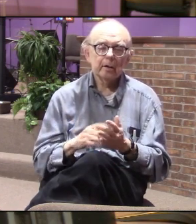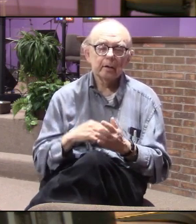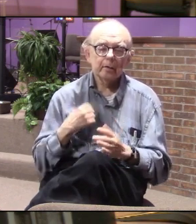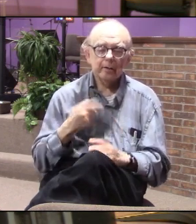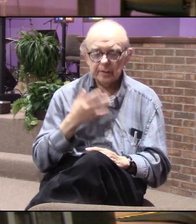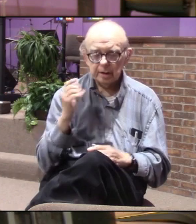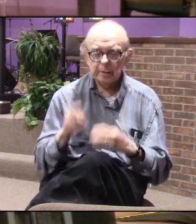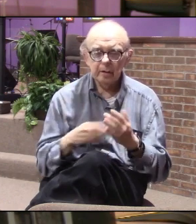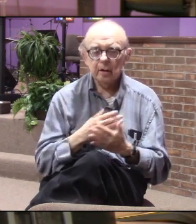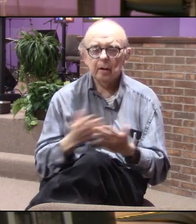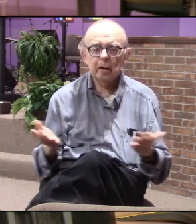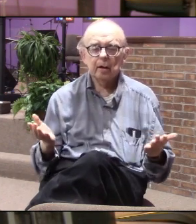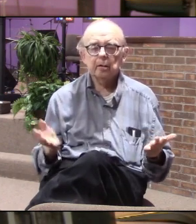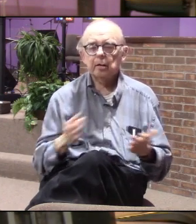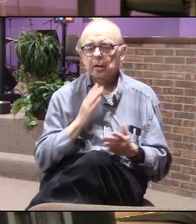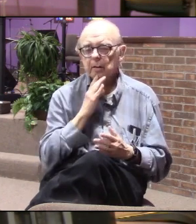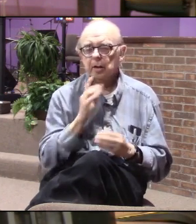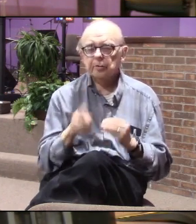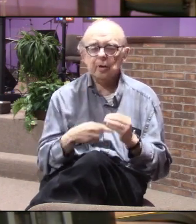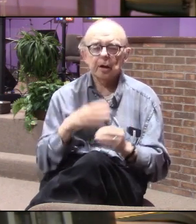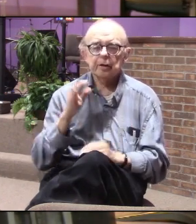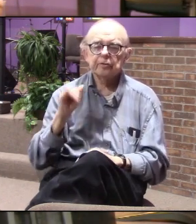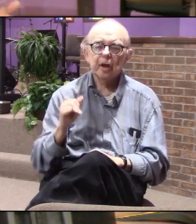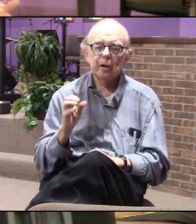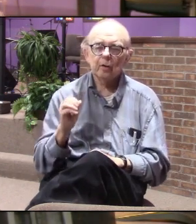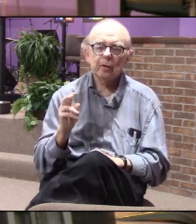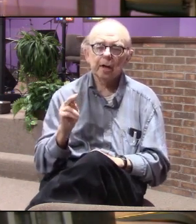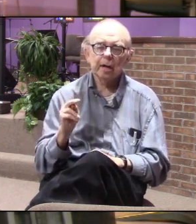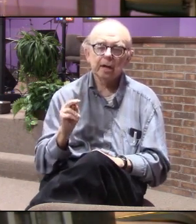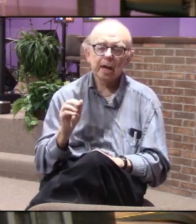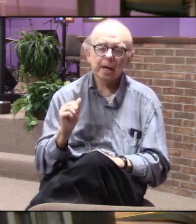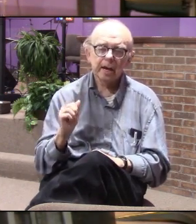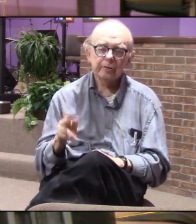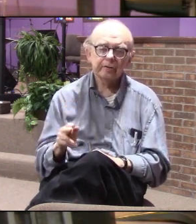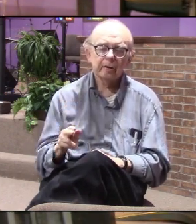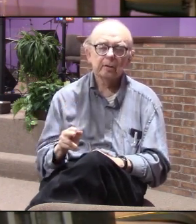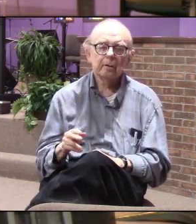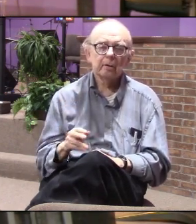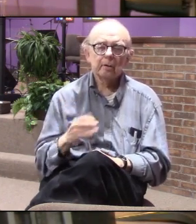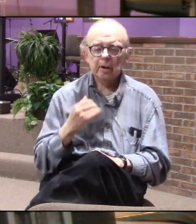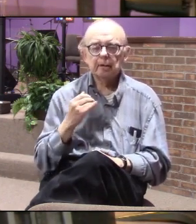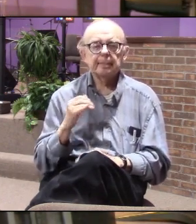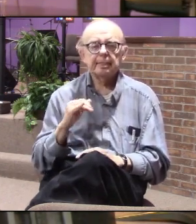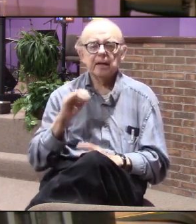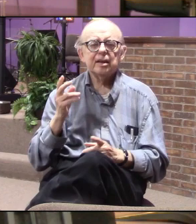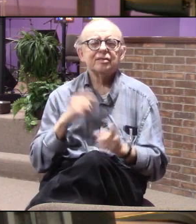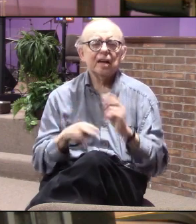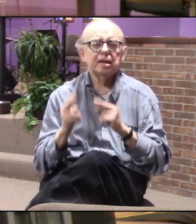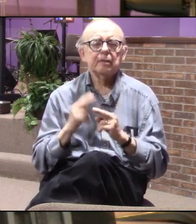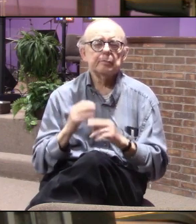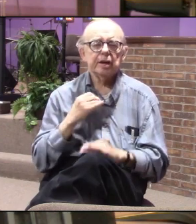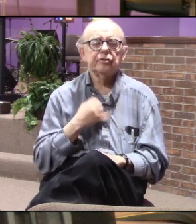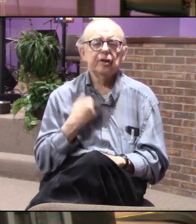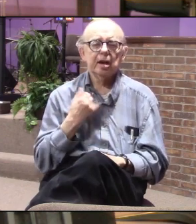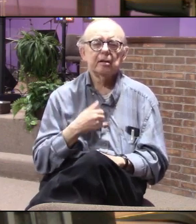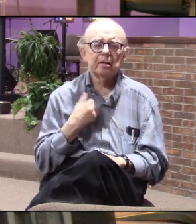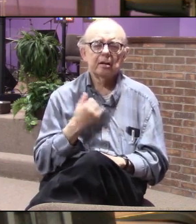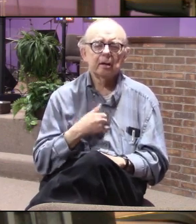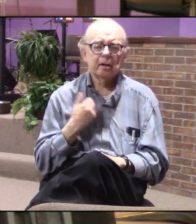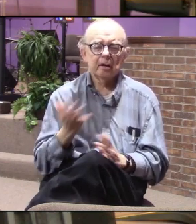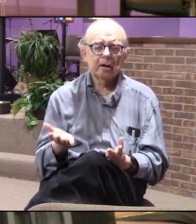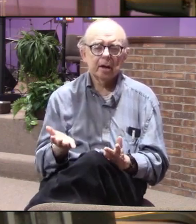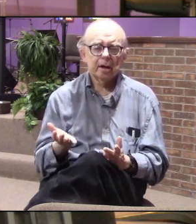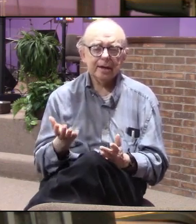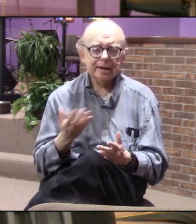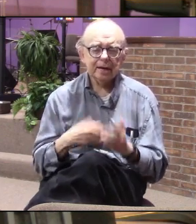those things. So let's talk about Jonah. We finished with Jonah. He's in this whale. So let's get him out of the